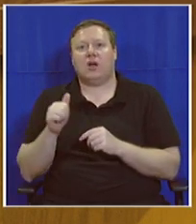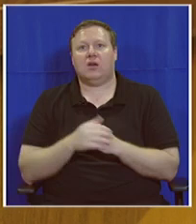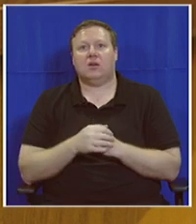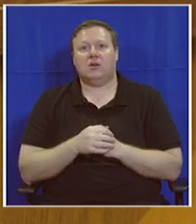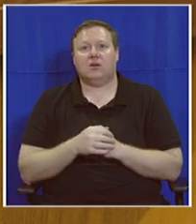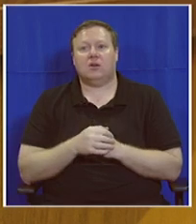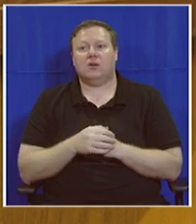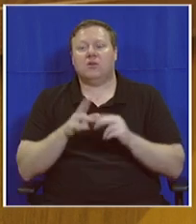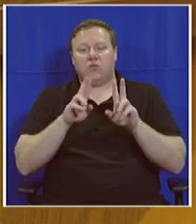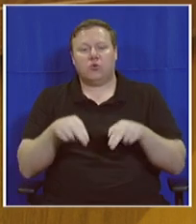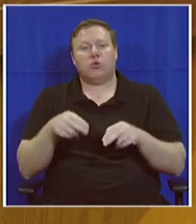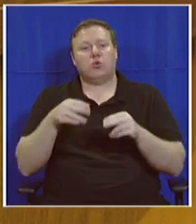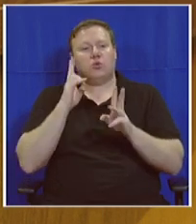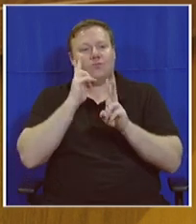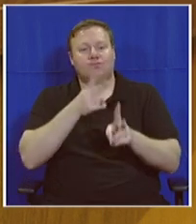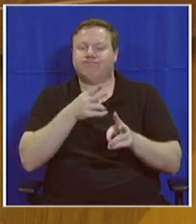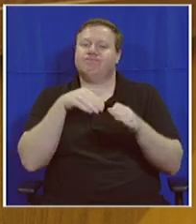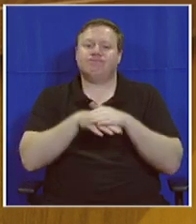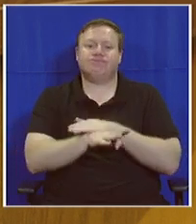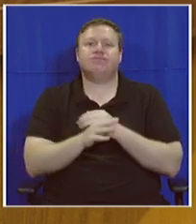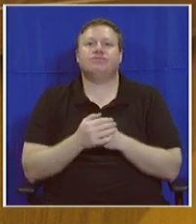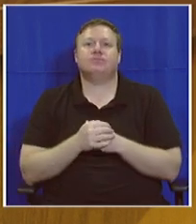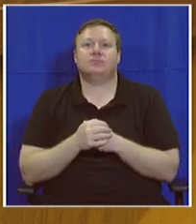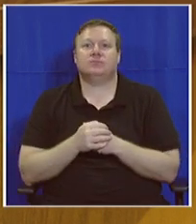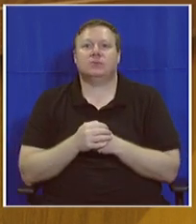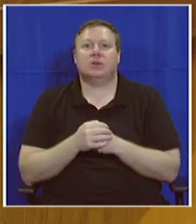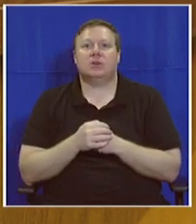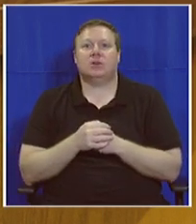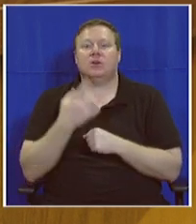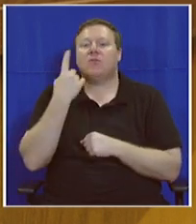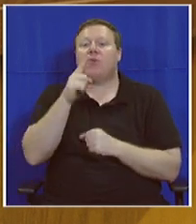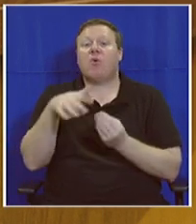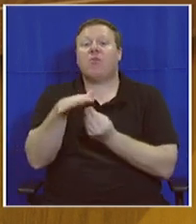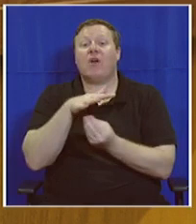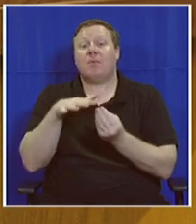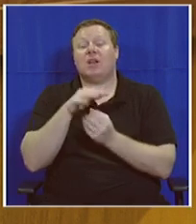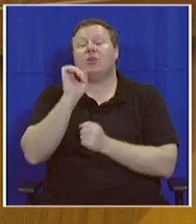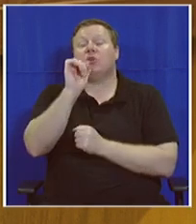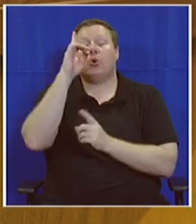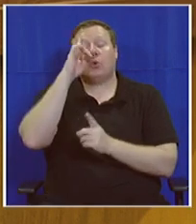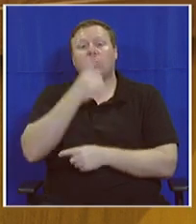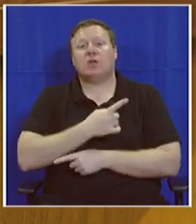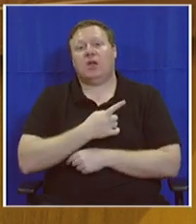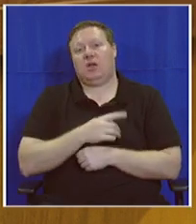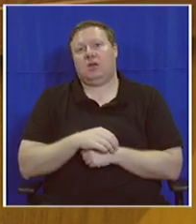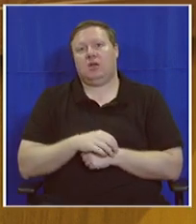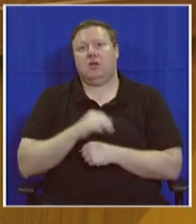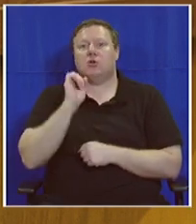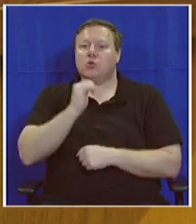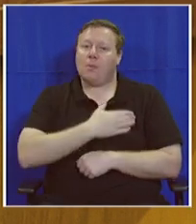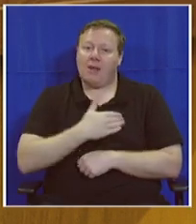attend the funeral. To the family, your daughter, your